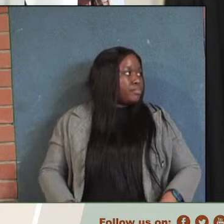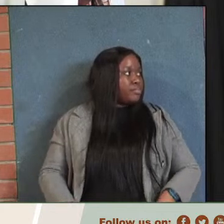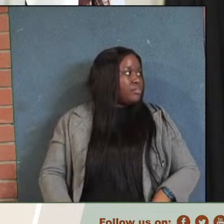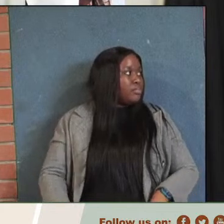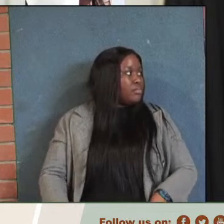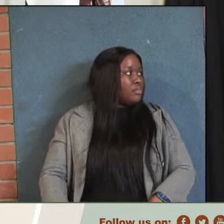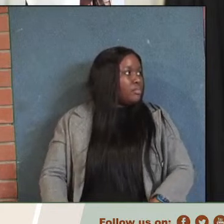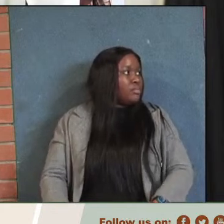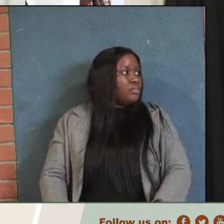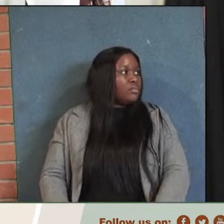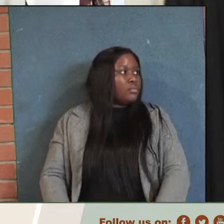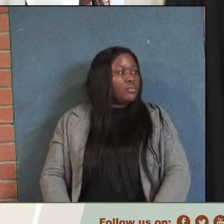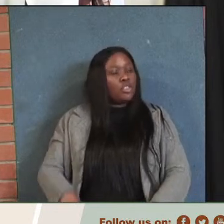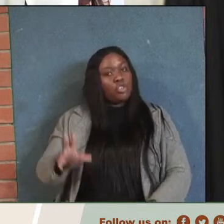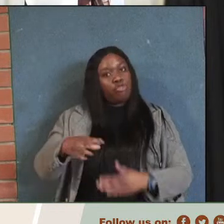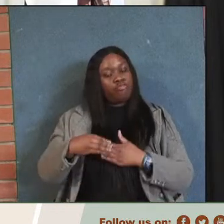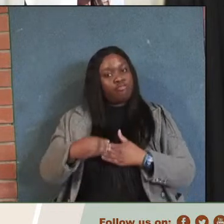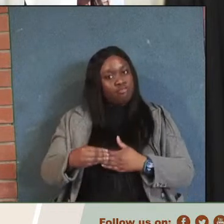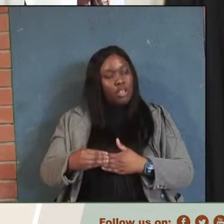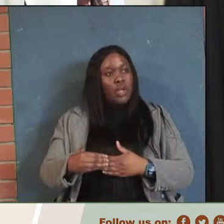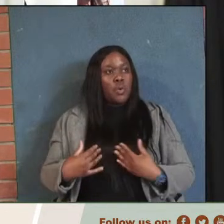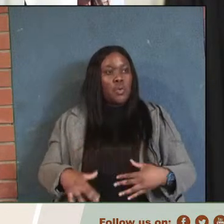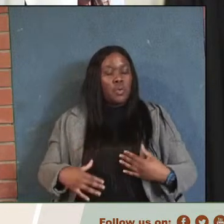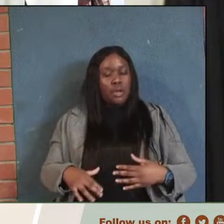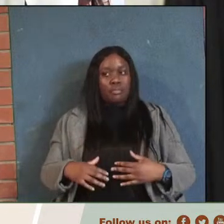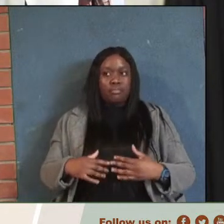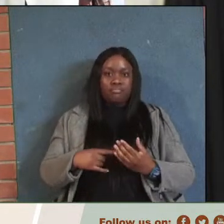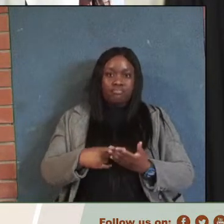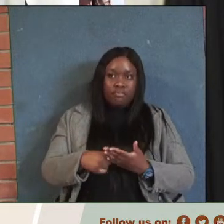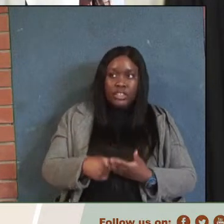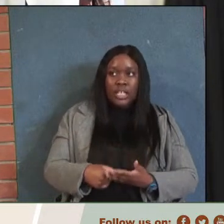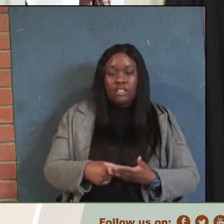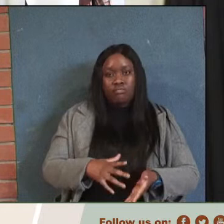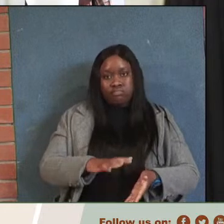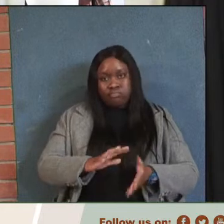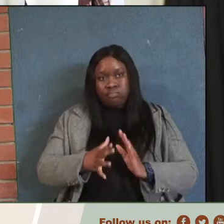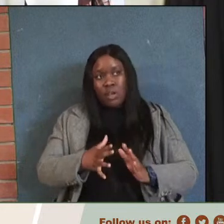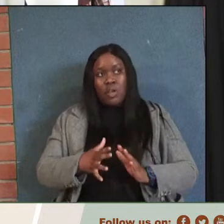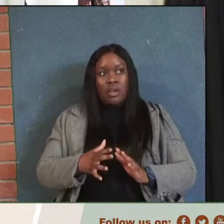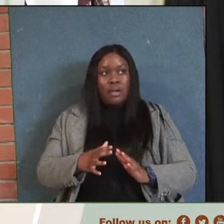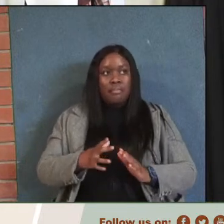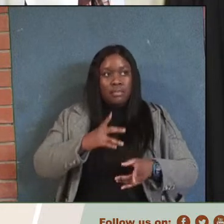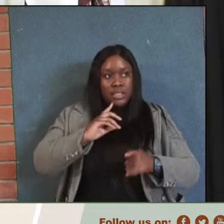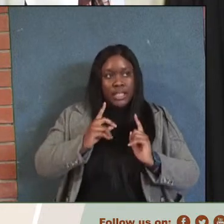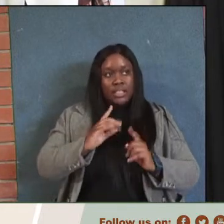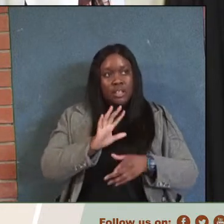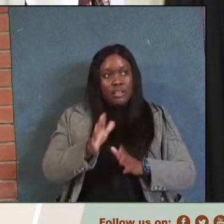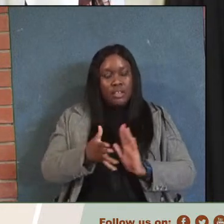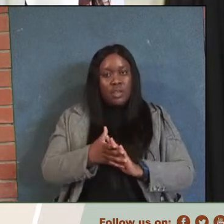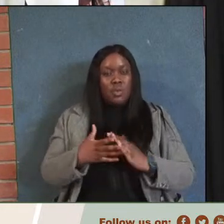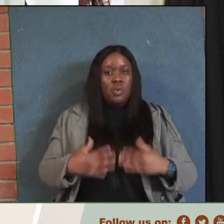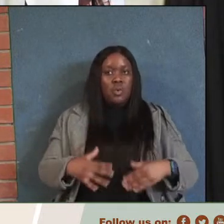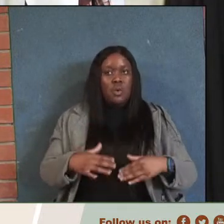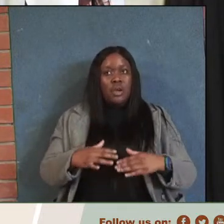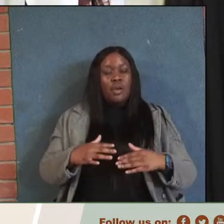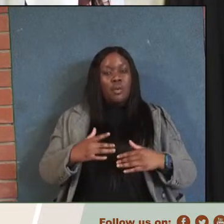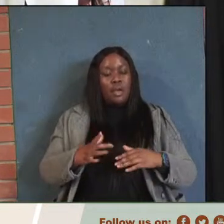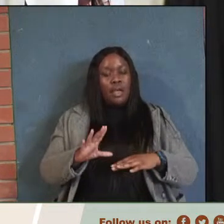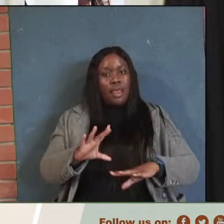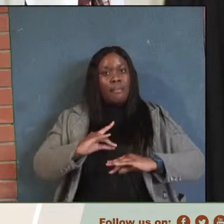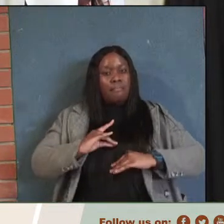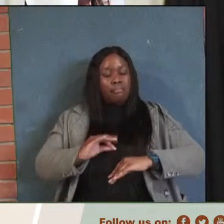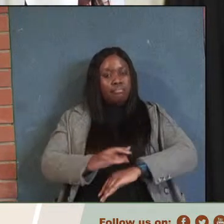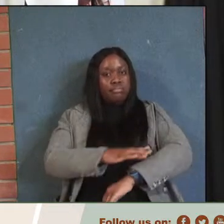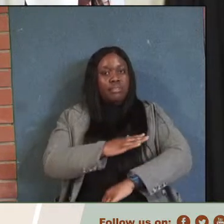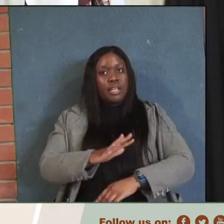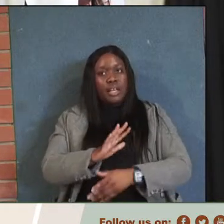We are inspired by your leadership, my dear children, the discussions and deliberation that ensued today. We are indeed inspired by your guidance, vision, and passion on